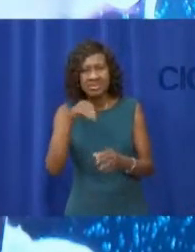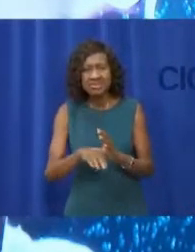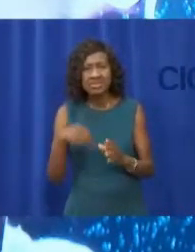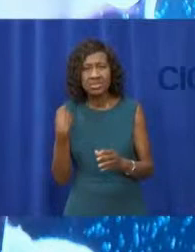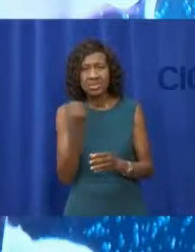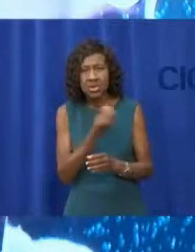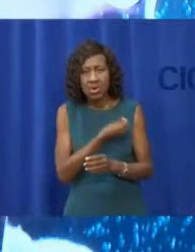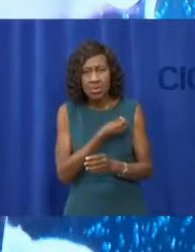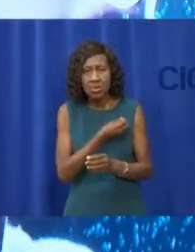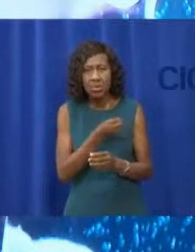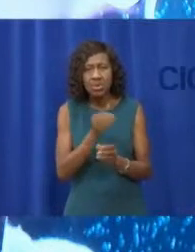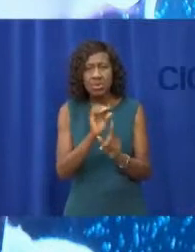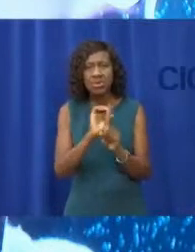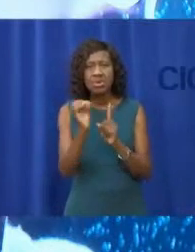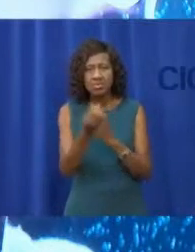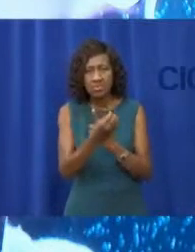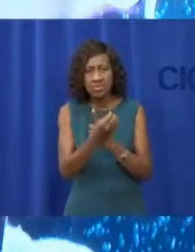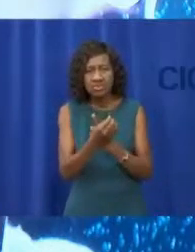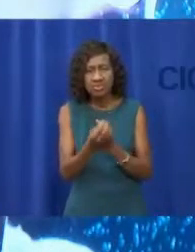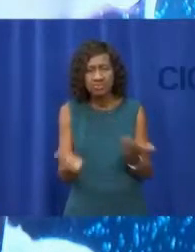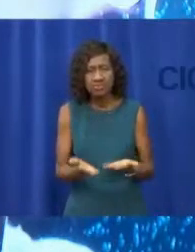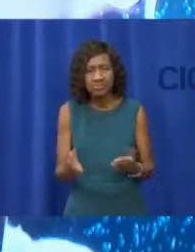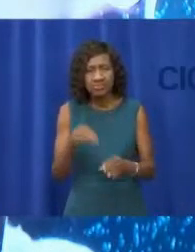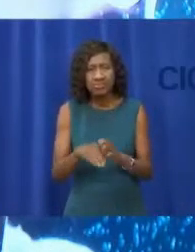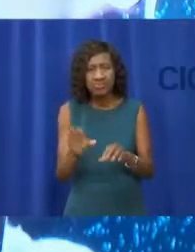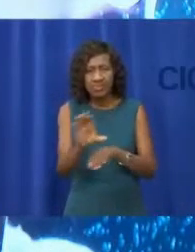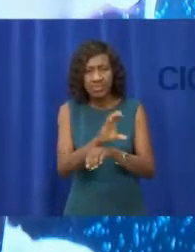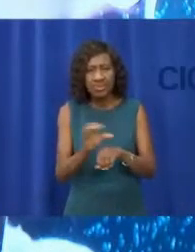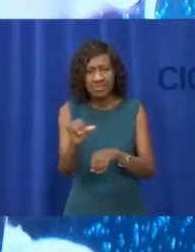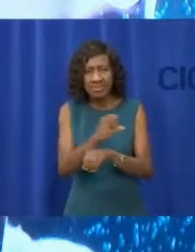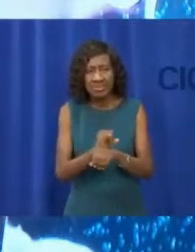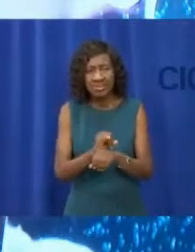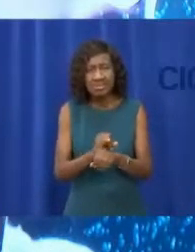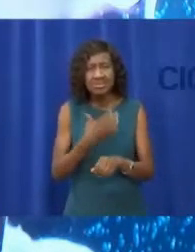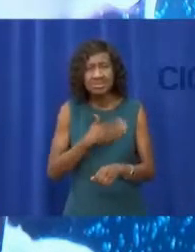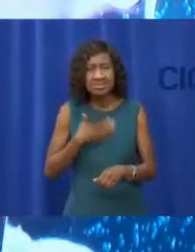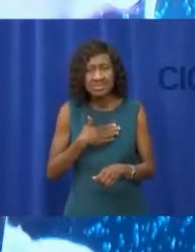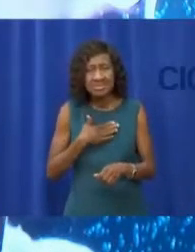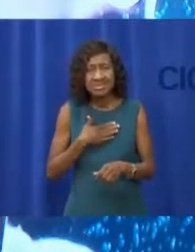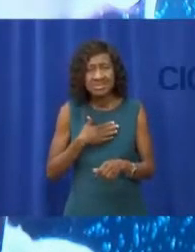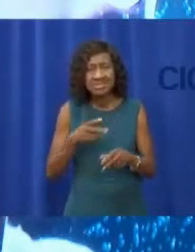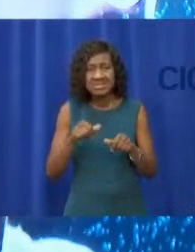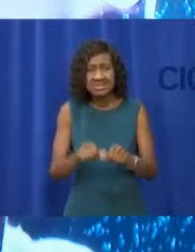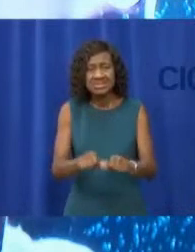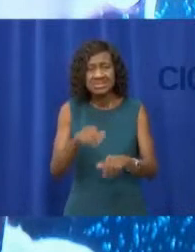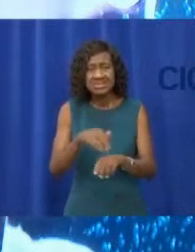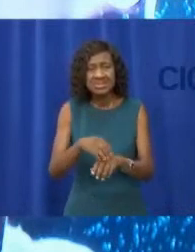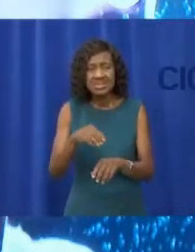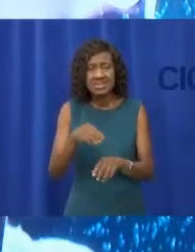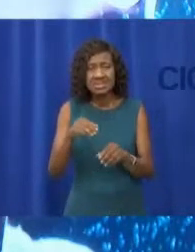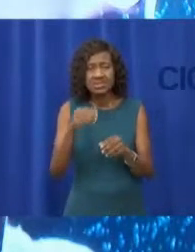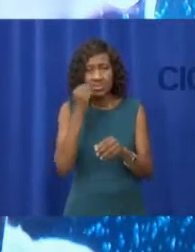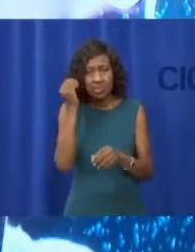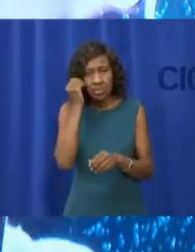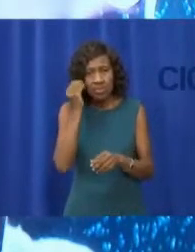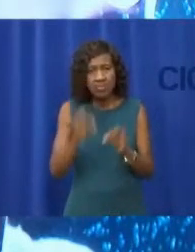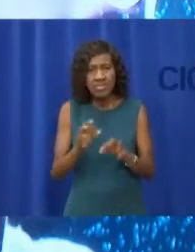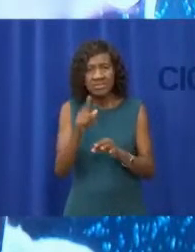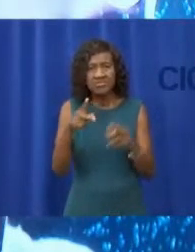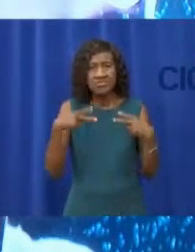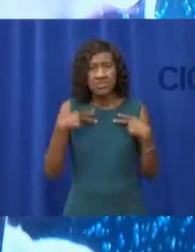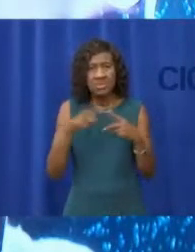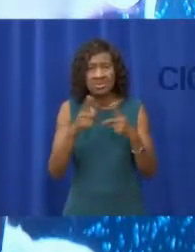community. And I do implore everybody to please stay at home. And if you have to go out, keep your distance from people, keep